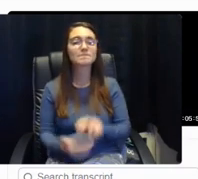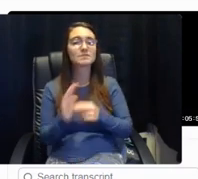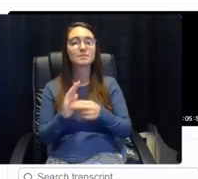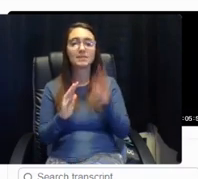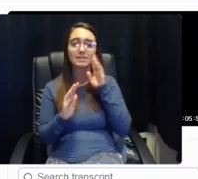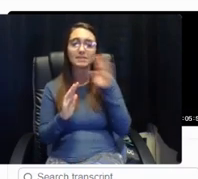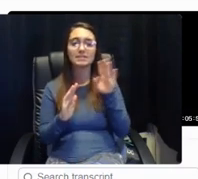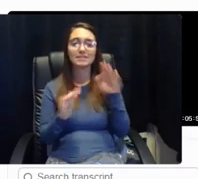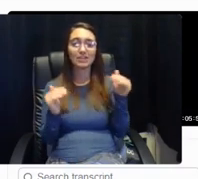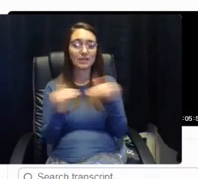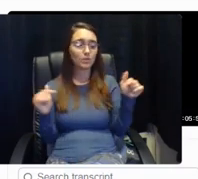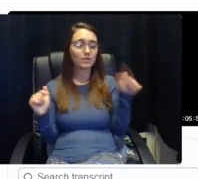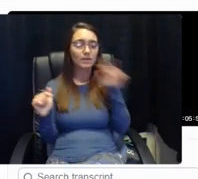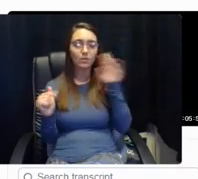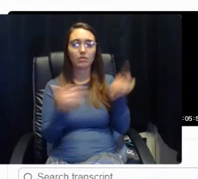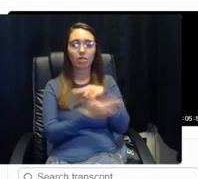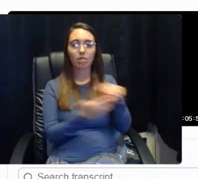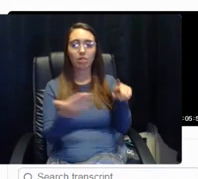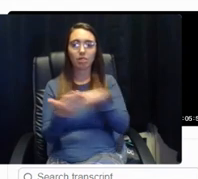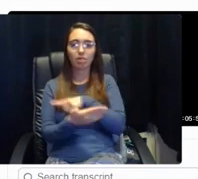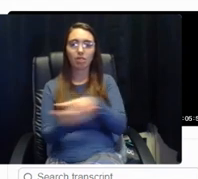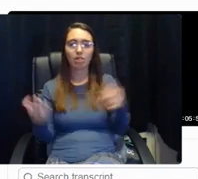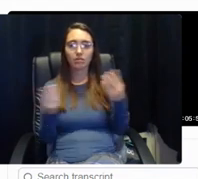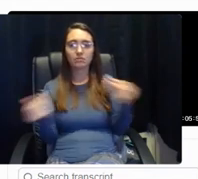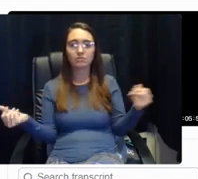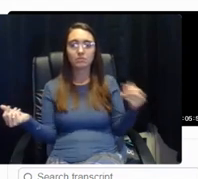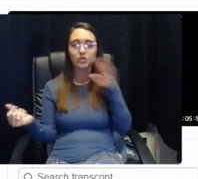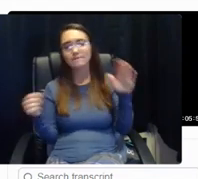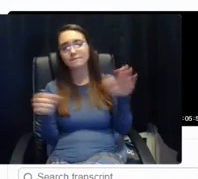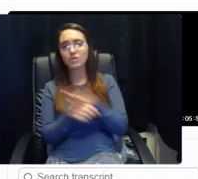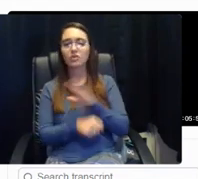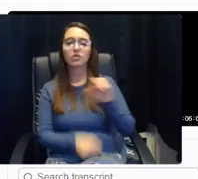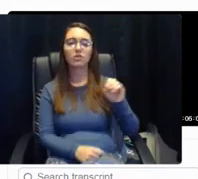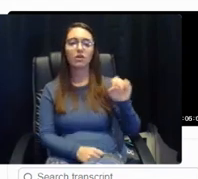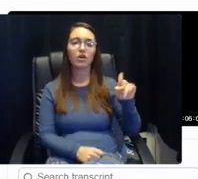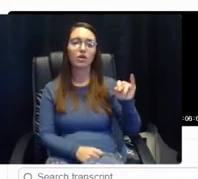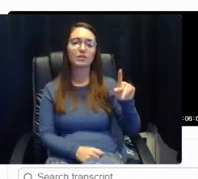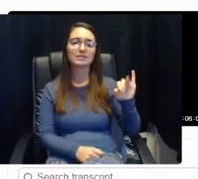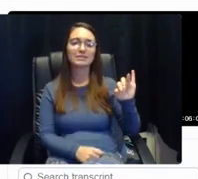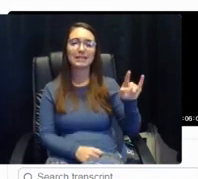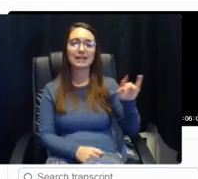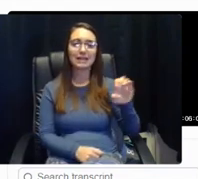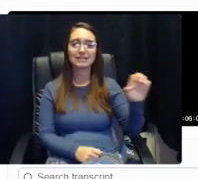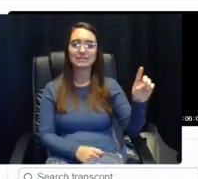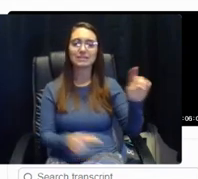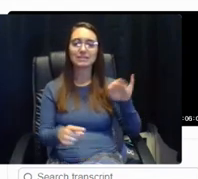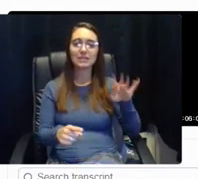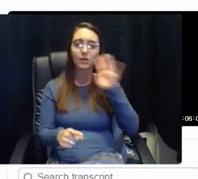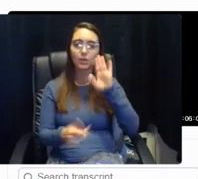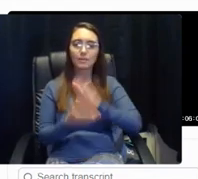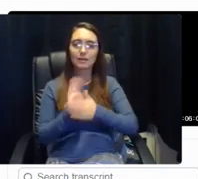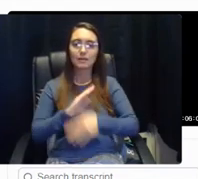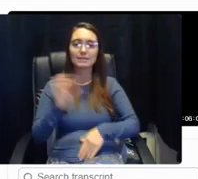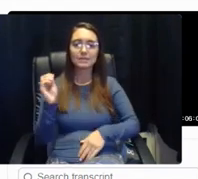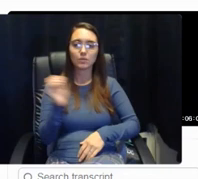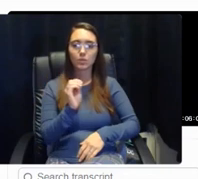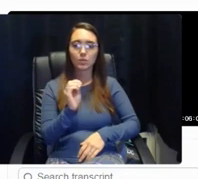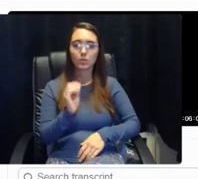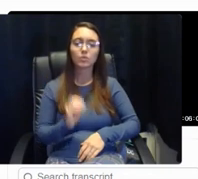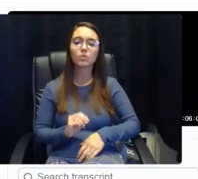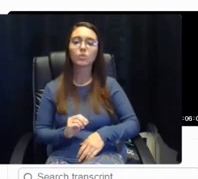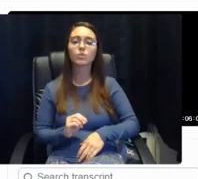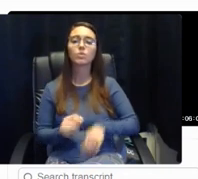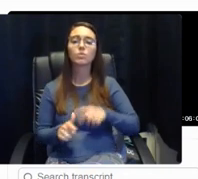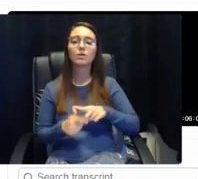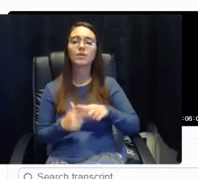so complete oxidize, and therefore this becomes 0, 0, and that you have product